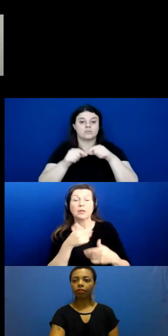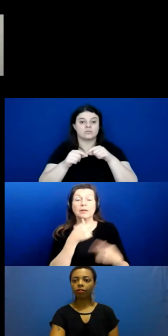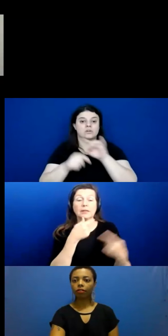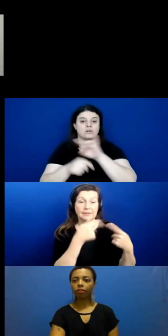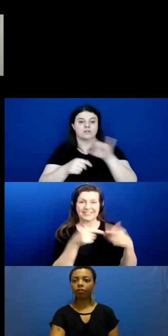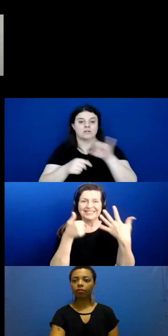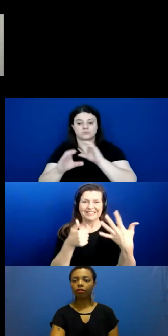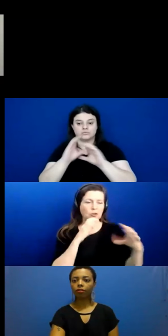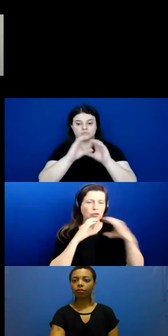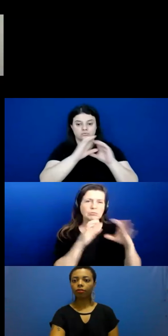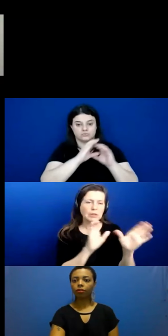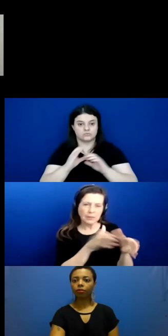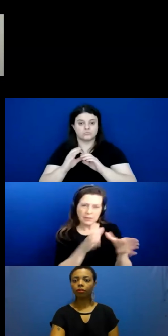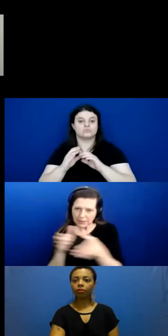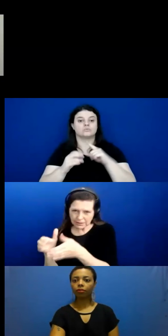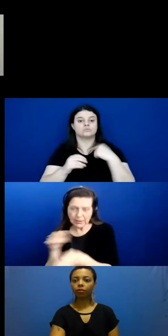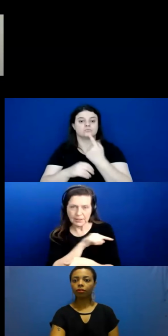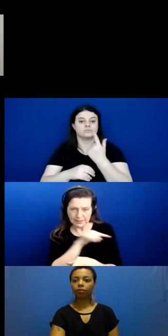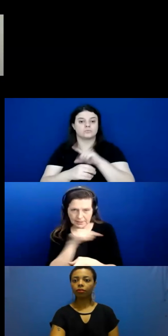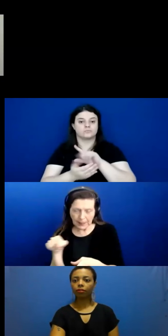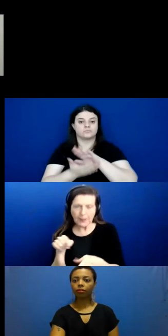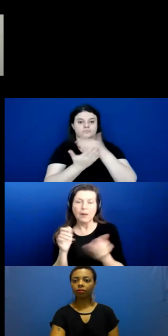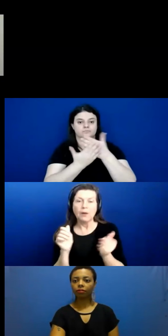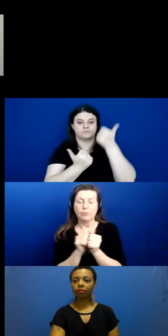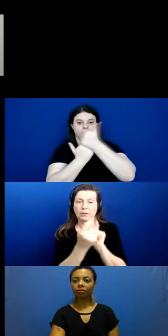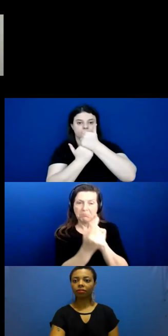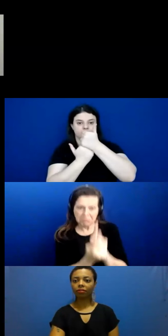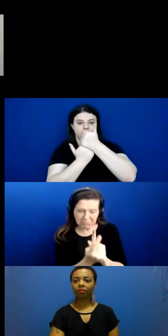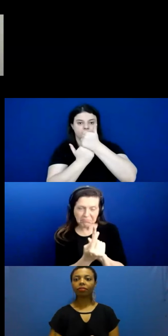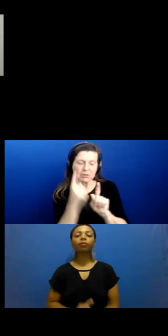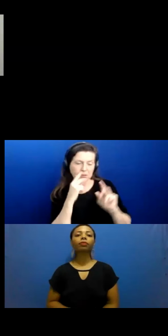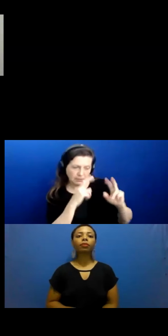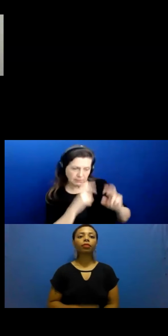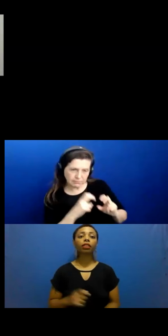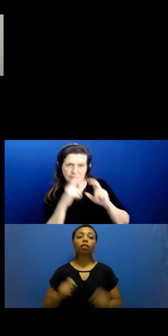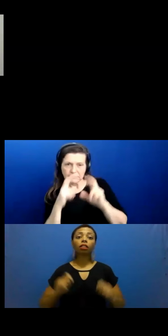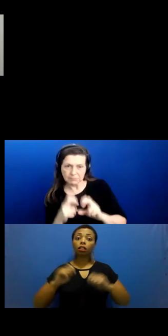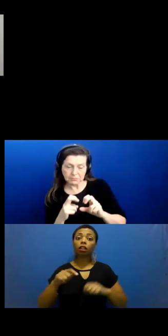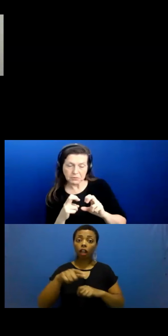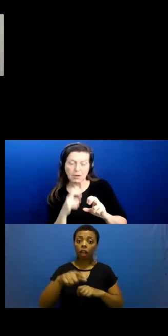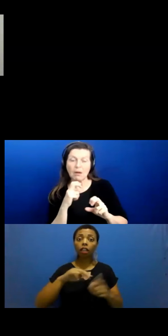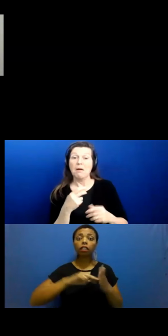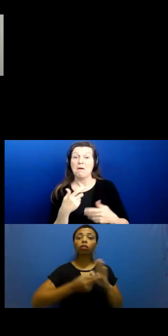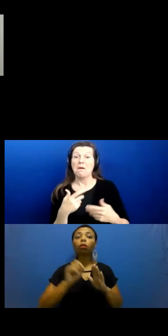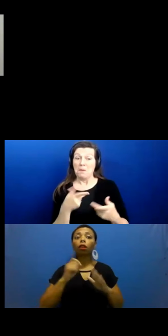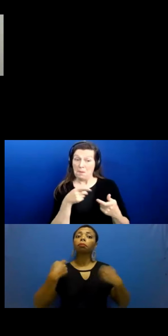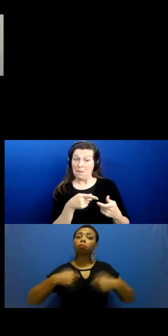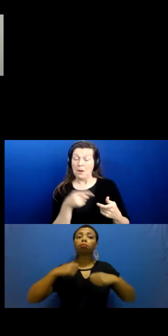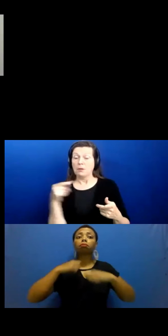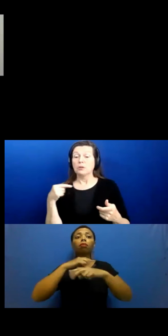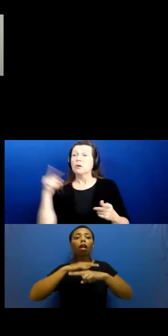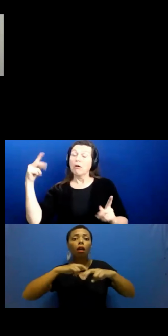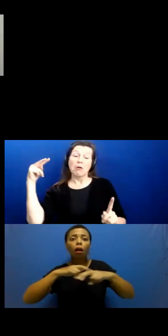level of the single participants with deaf blindness. And this means that we analyze if there was a significant correspondence of the observed